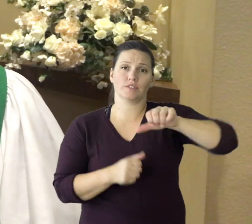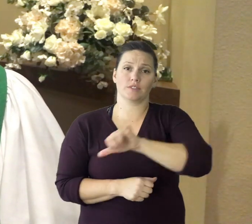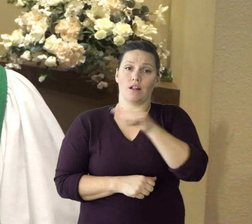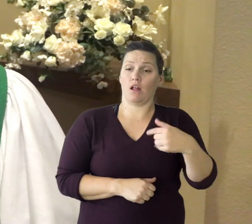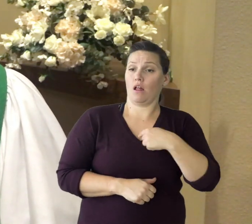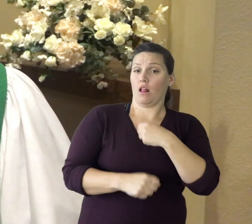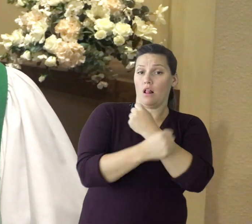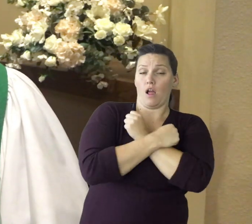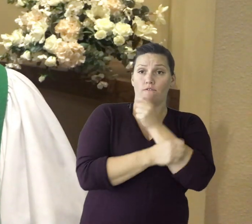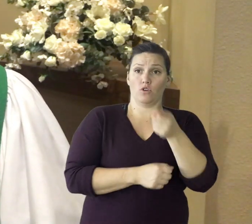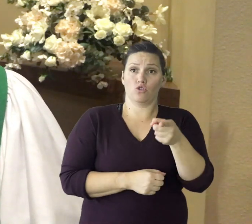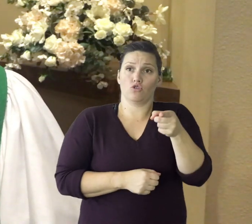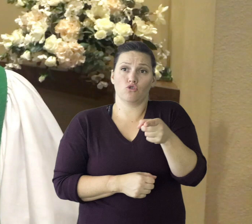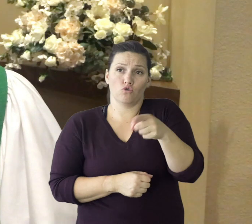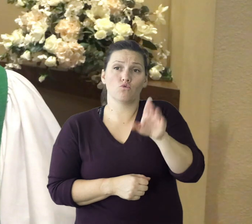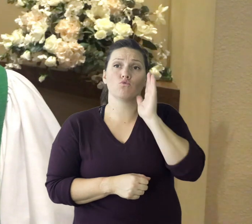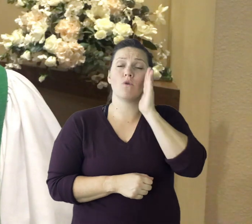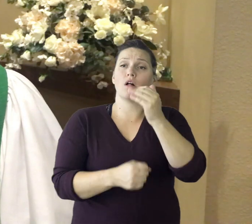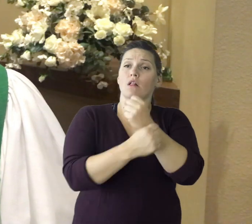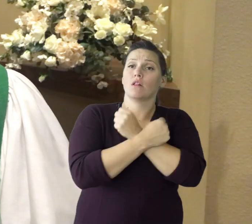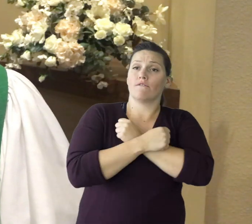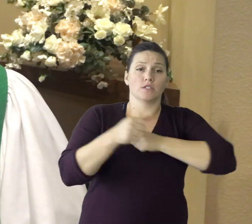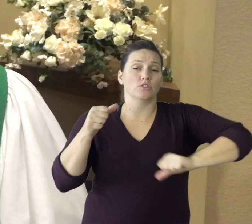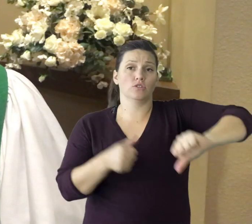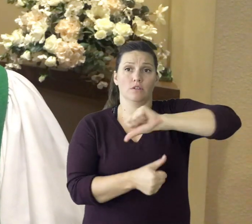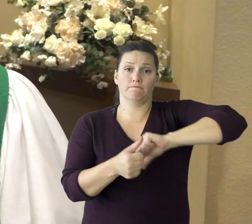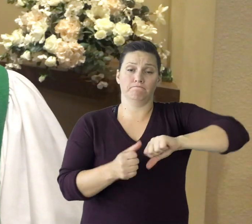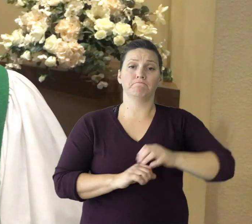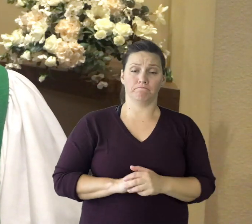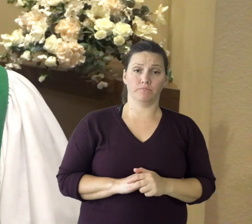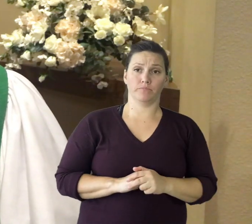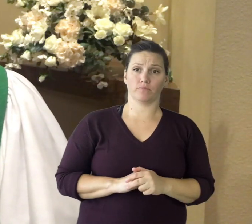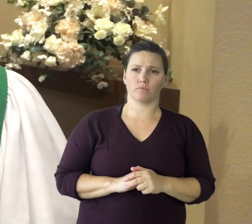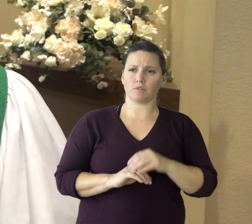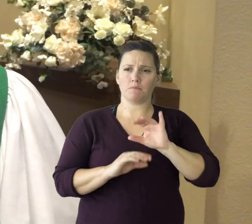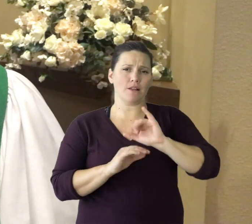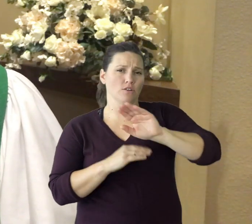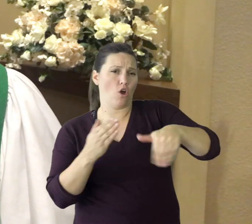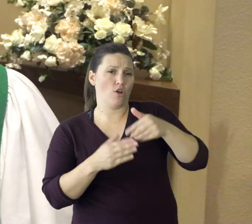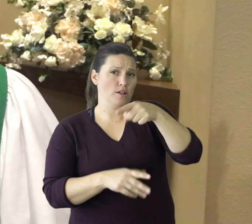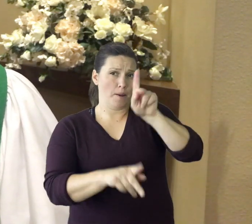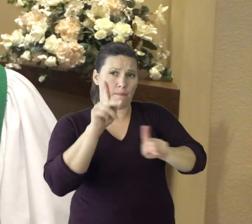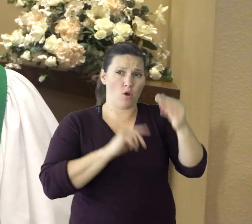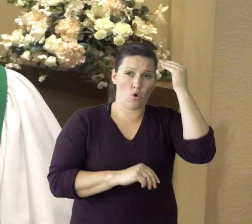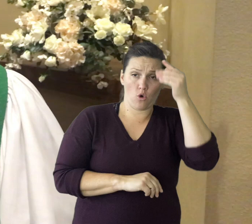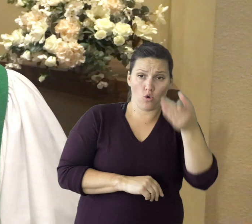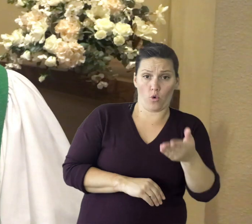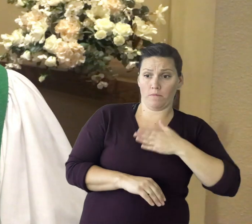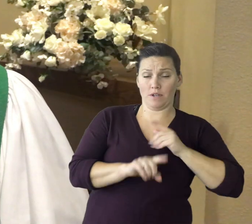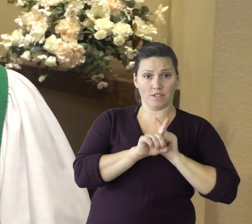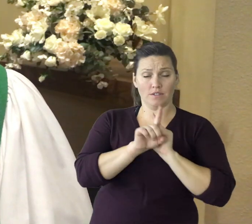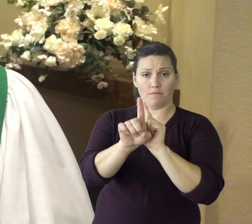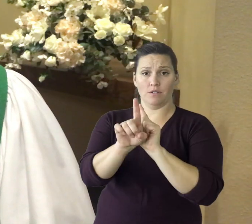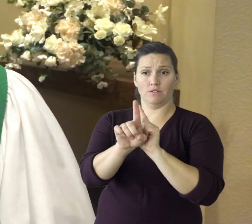another. Just as I have loved you, you also are to love one another. By this all people will know